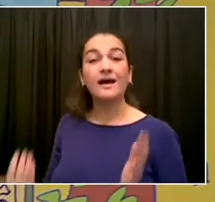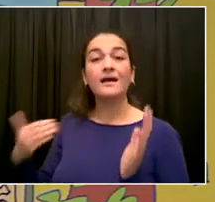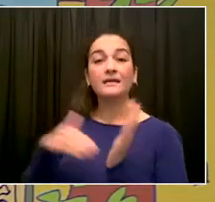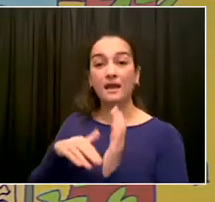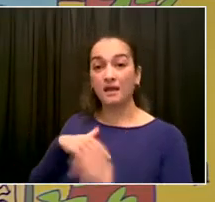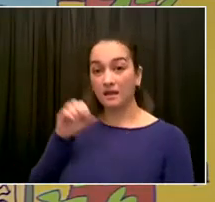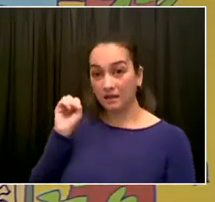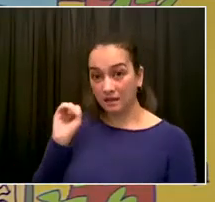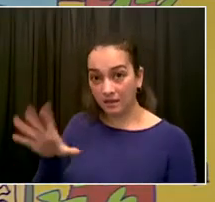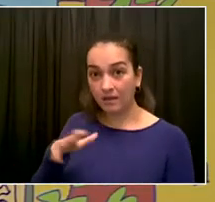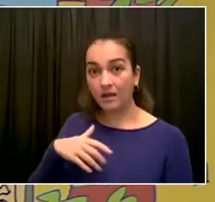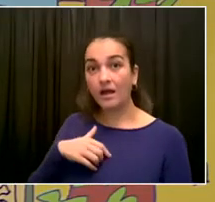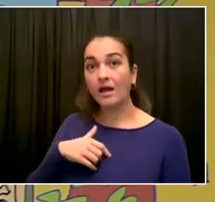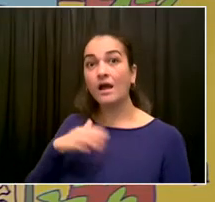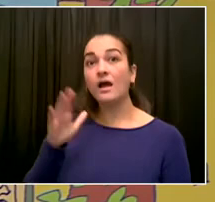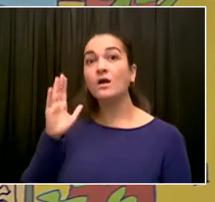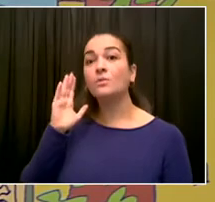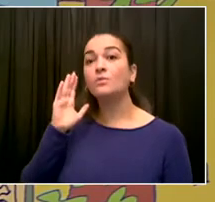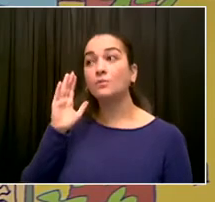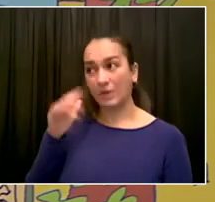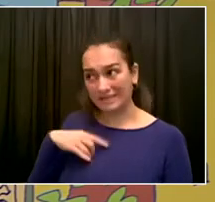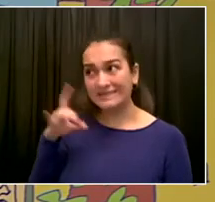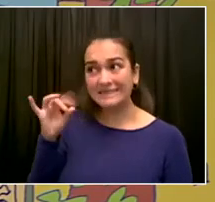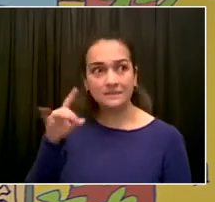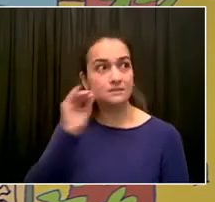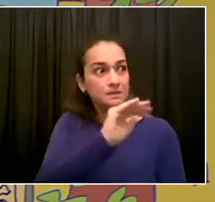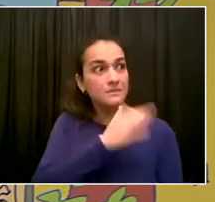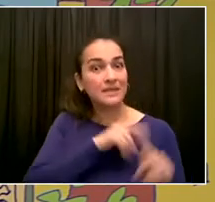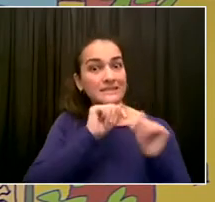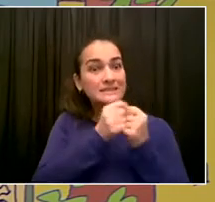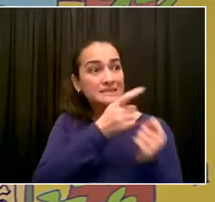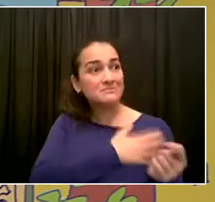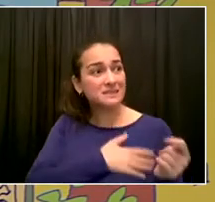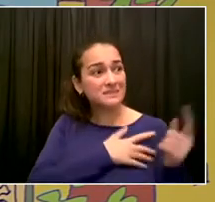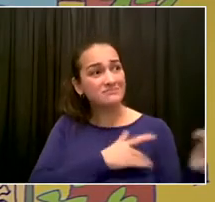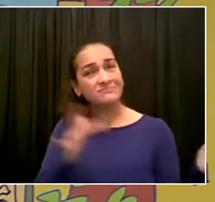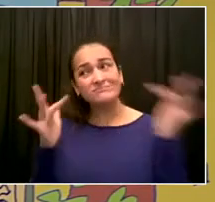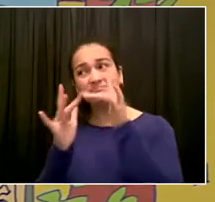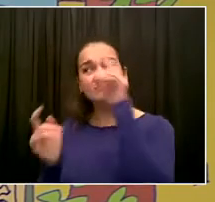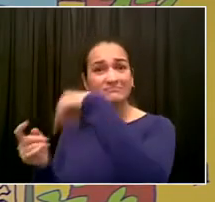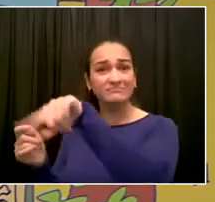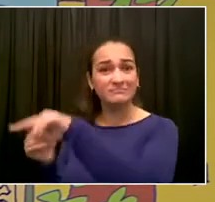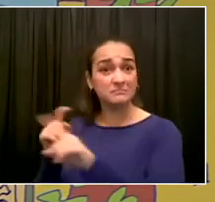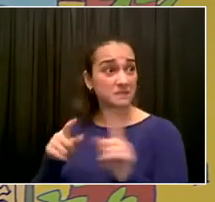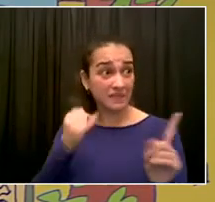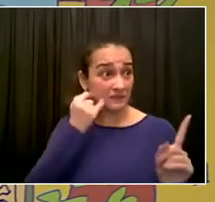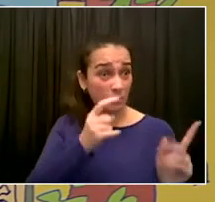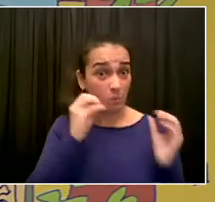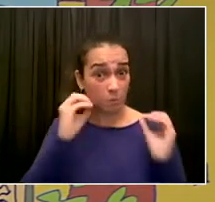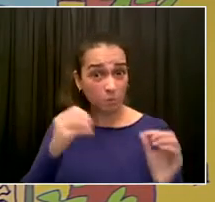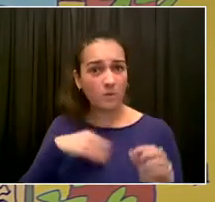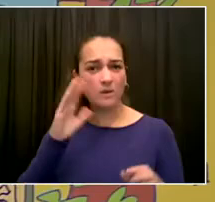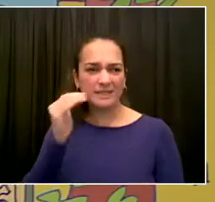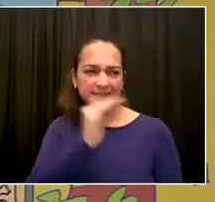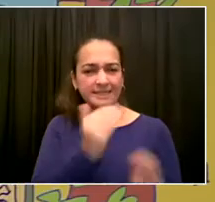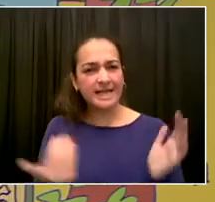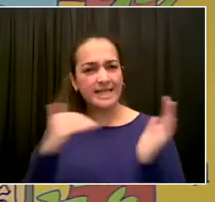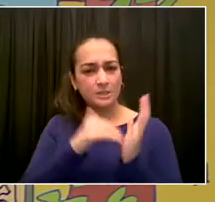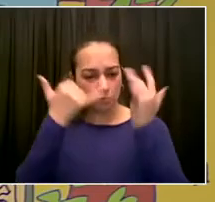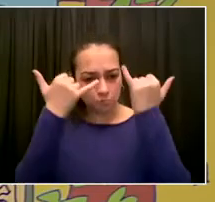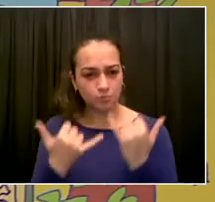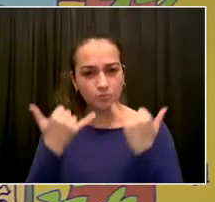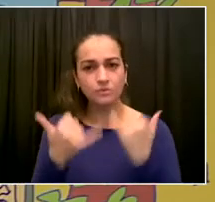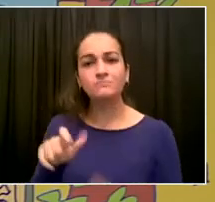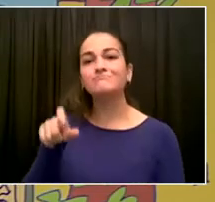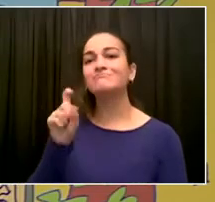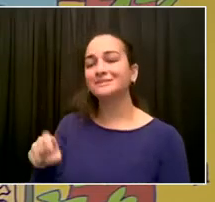We want to see what we can do to help. Obviously, you may have been out there, Elizabeth. A huge amount of work has been underway to try and help that